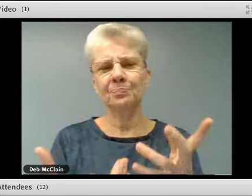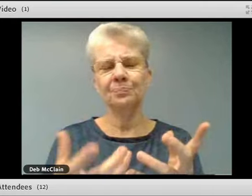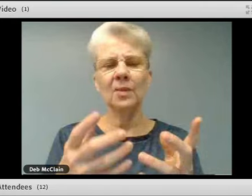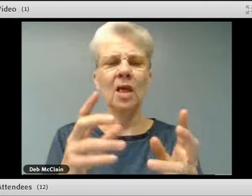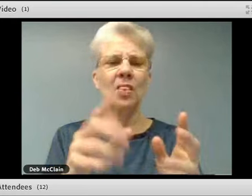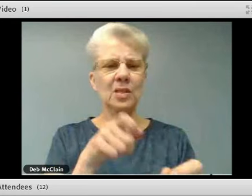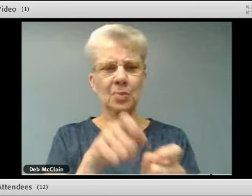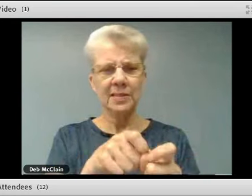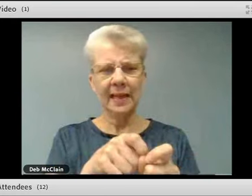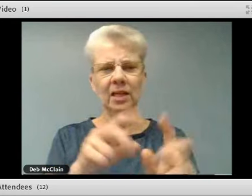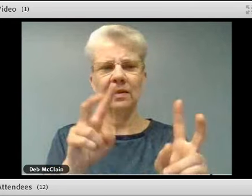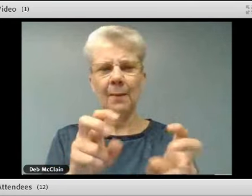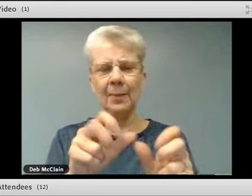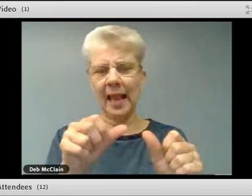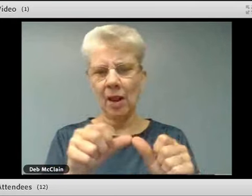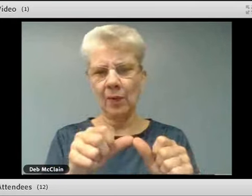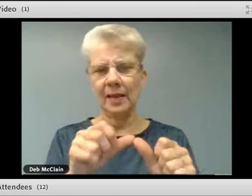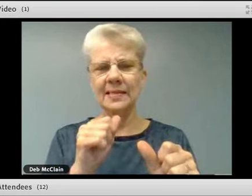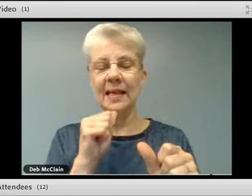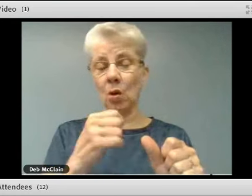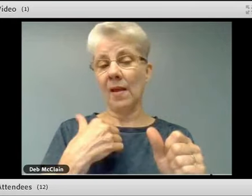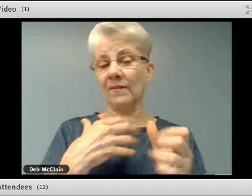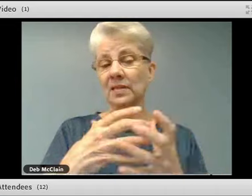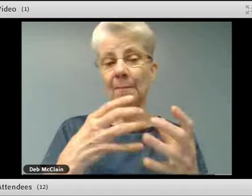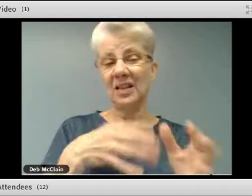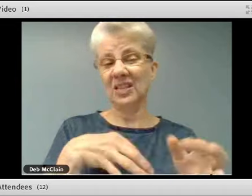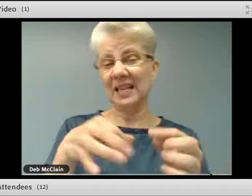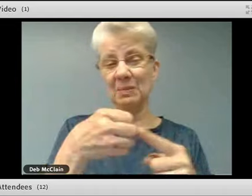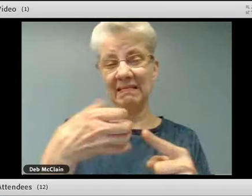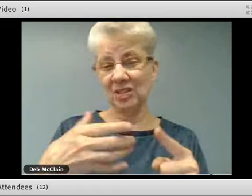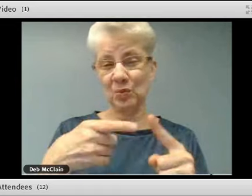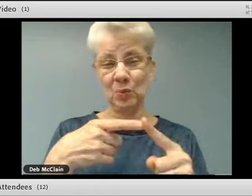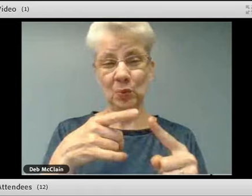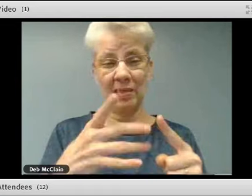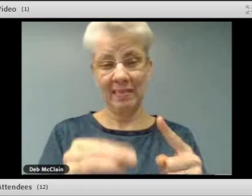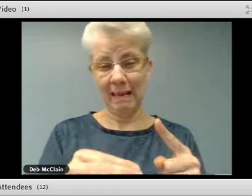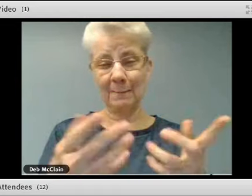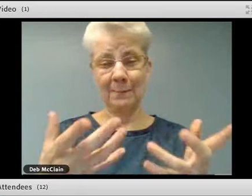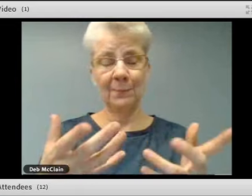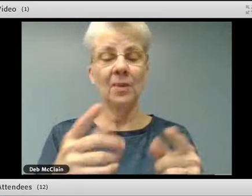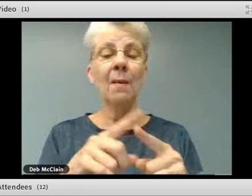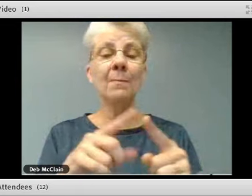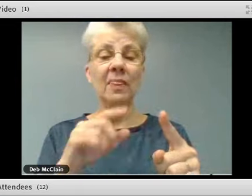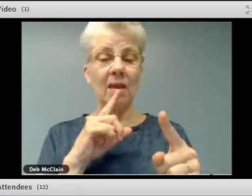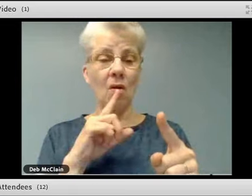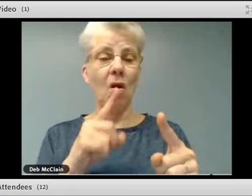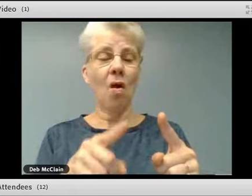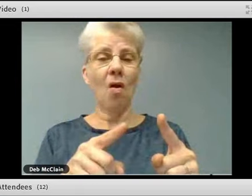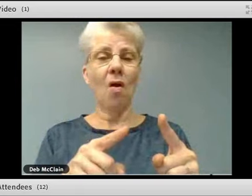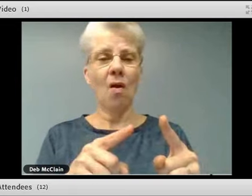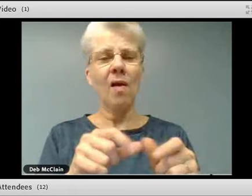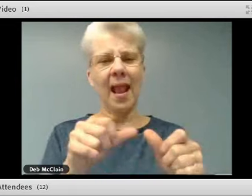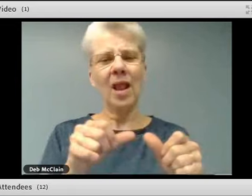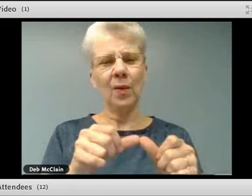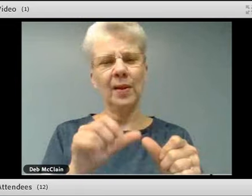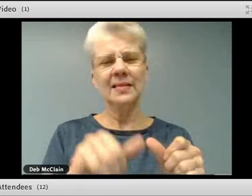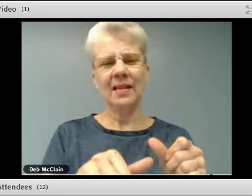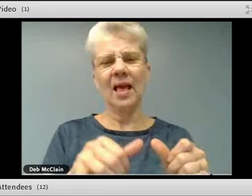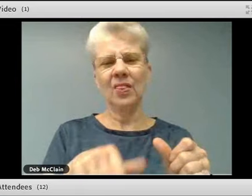these particular topic areas. They don't have as much explanation to them, but they are areas